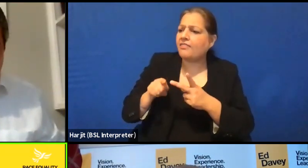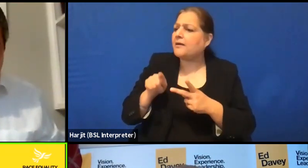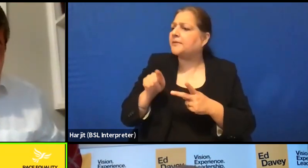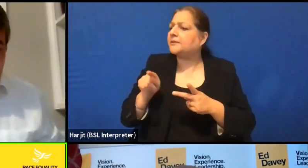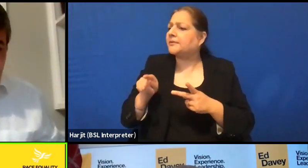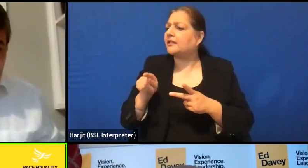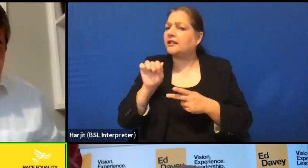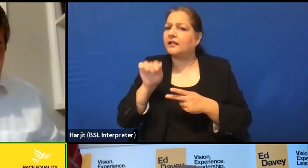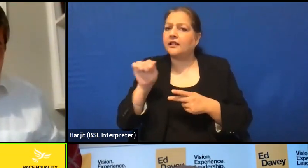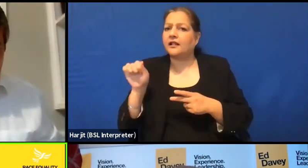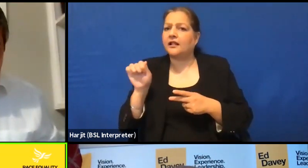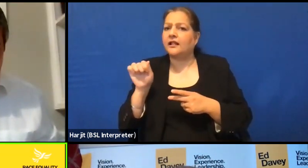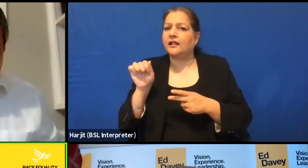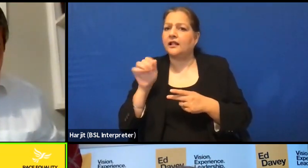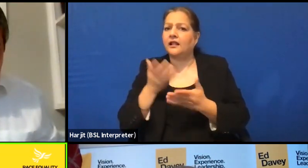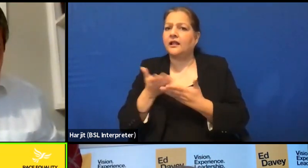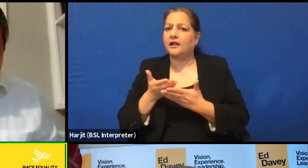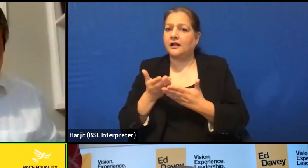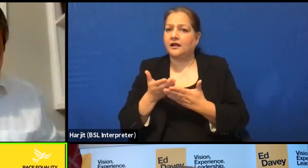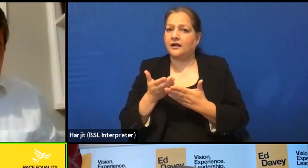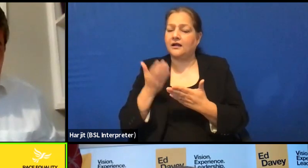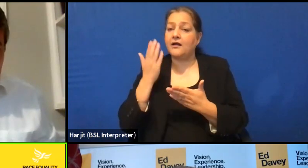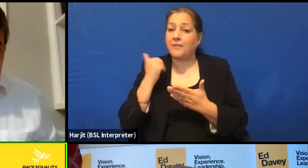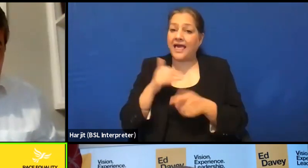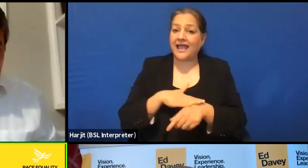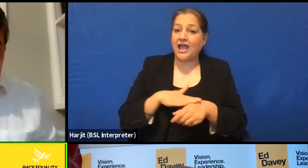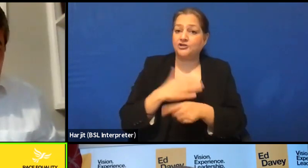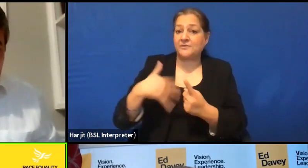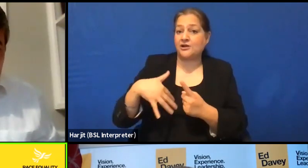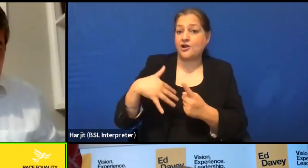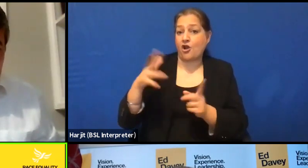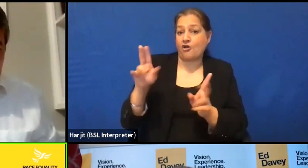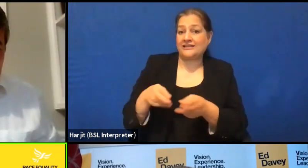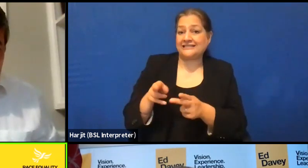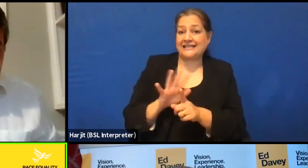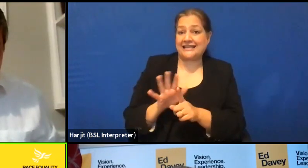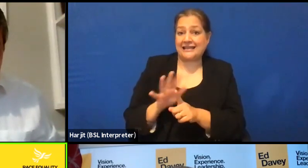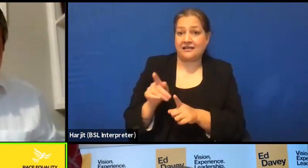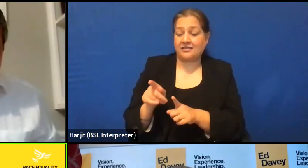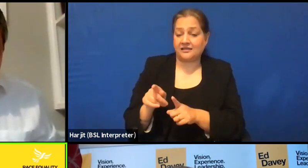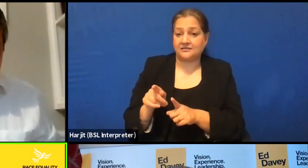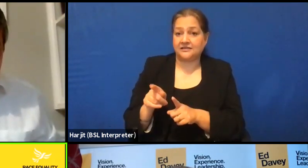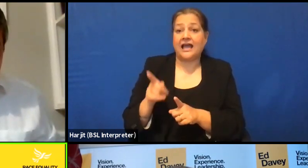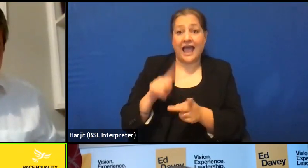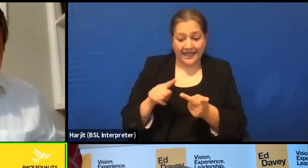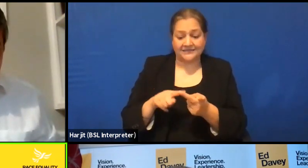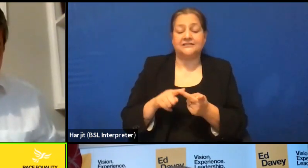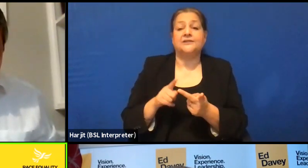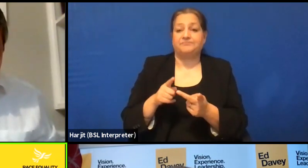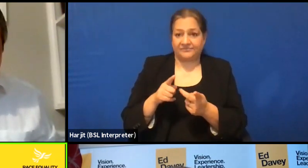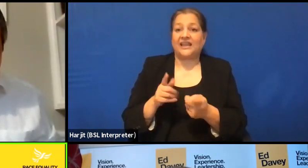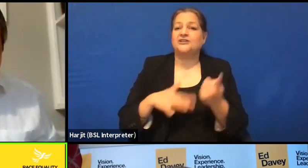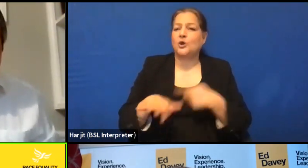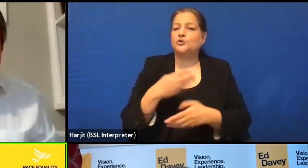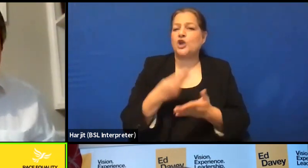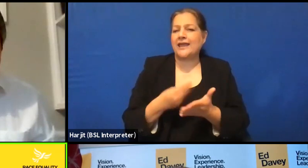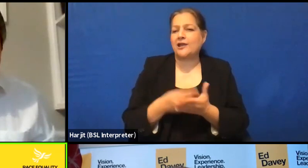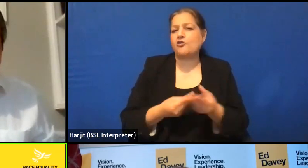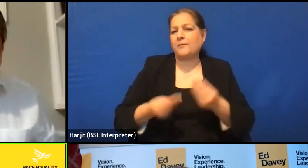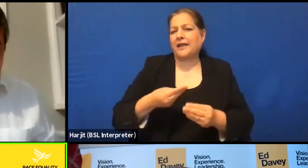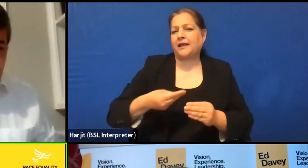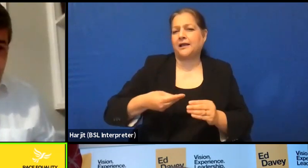equally to Black, Asian, and minority ethnic, as it also does to socioeconomic background. And I know we're not talking about that specifically